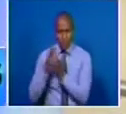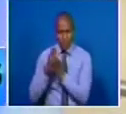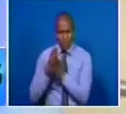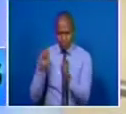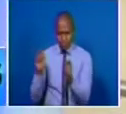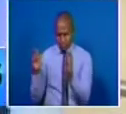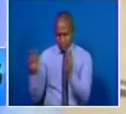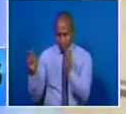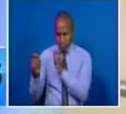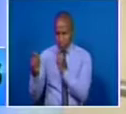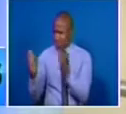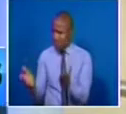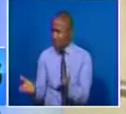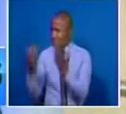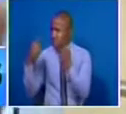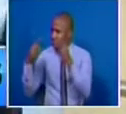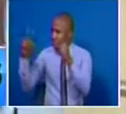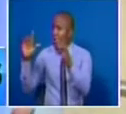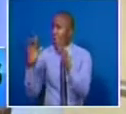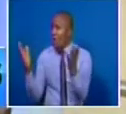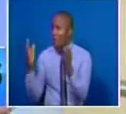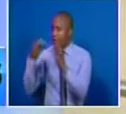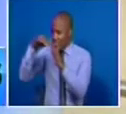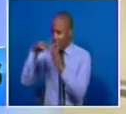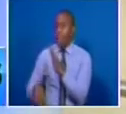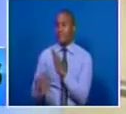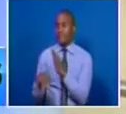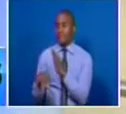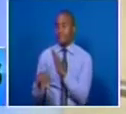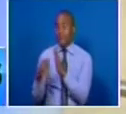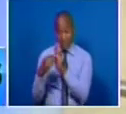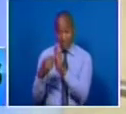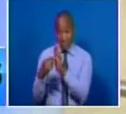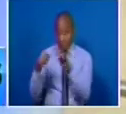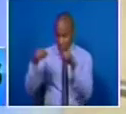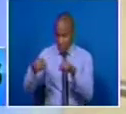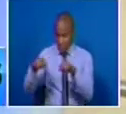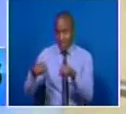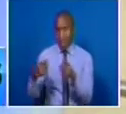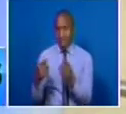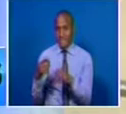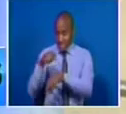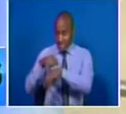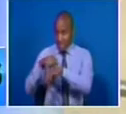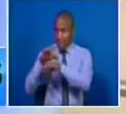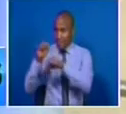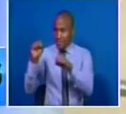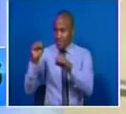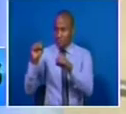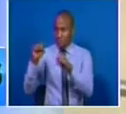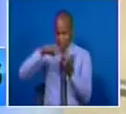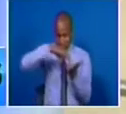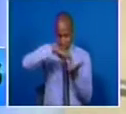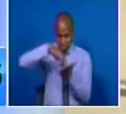turn for prosperity or a turn backwards. And so, for instance, today, when the presidential candidates